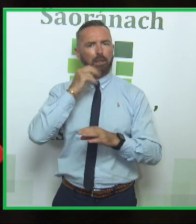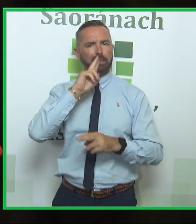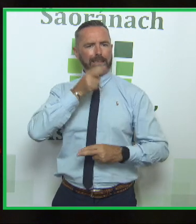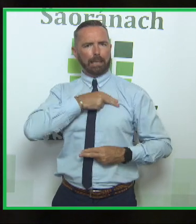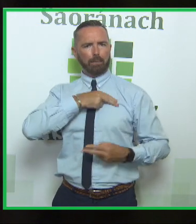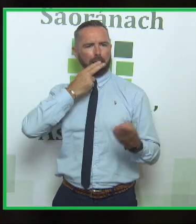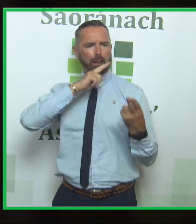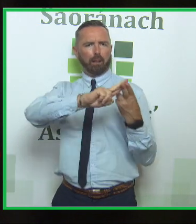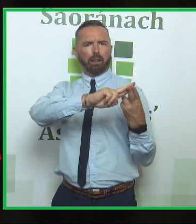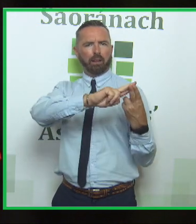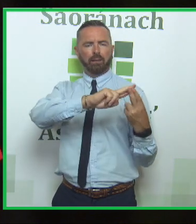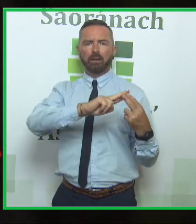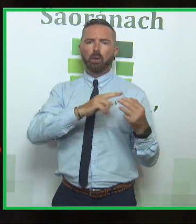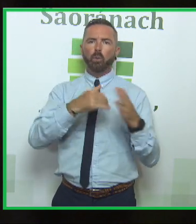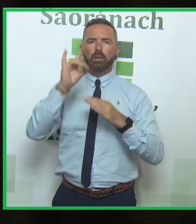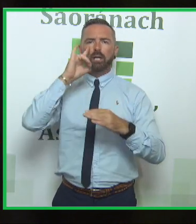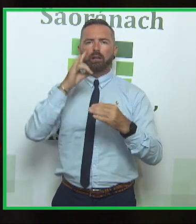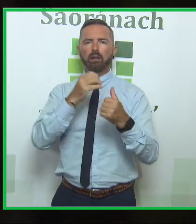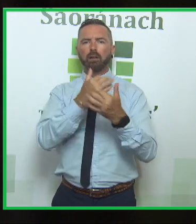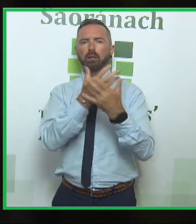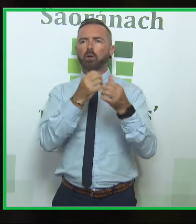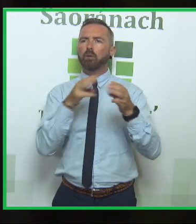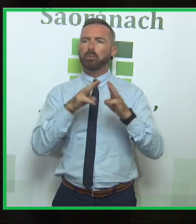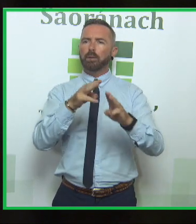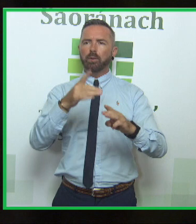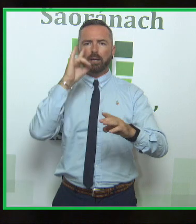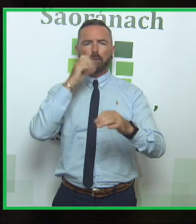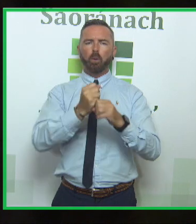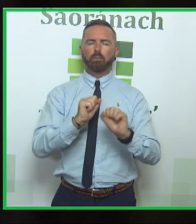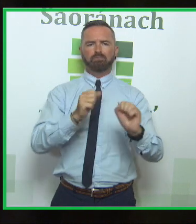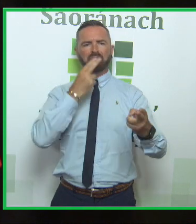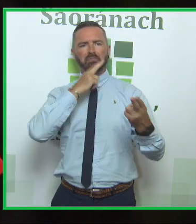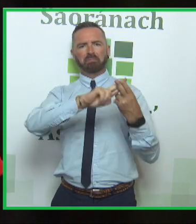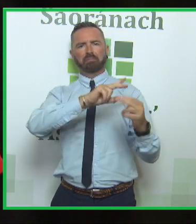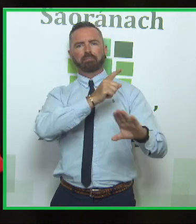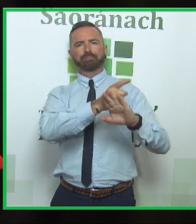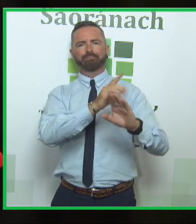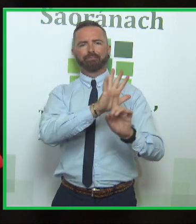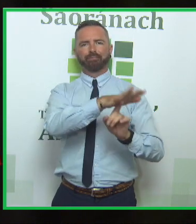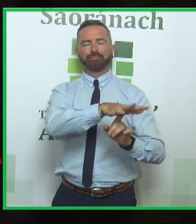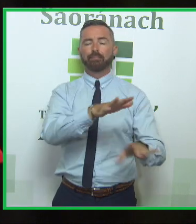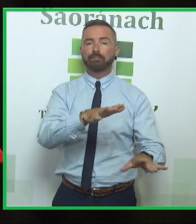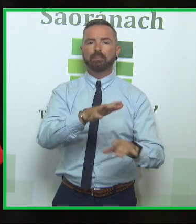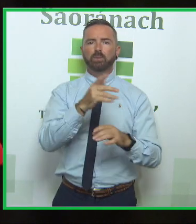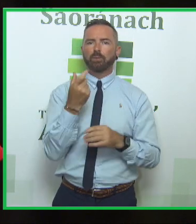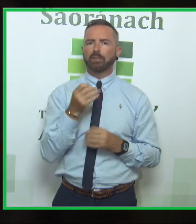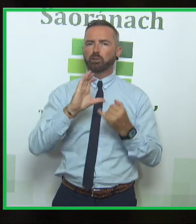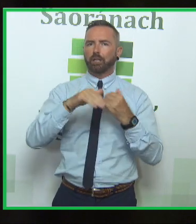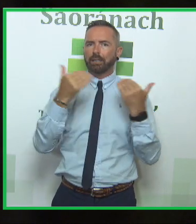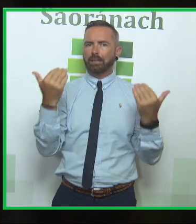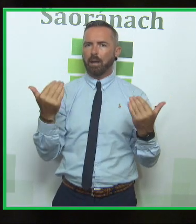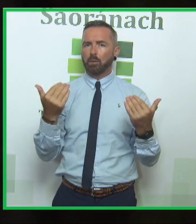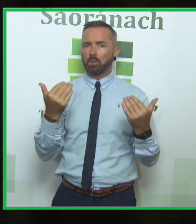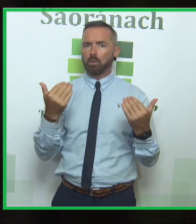things that you've been hearing about from lots of other people. But you have a golden opportunity to do it here. And I don't know whether any of you are involved in